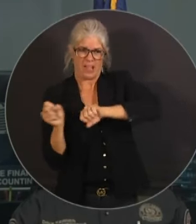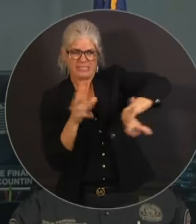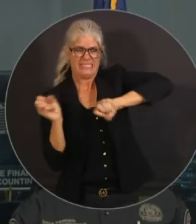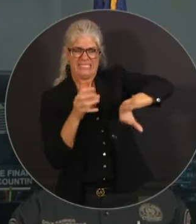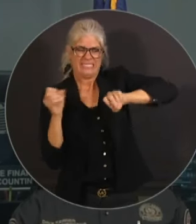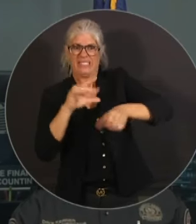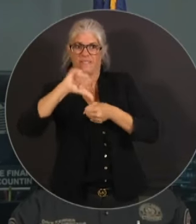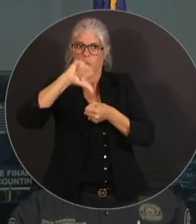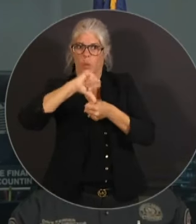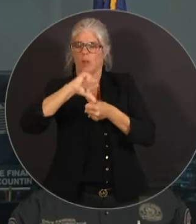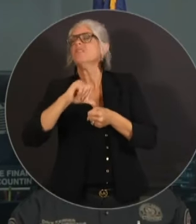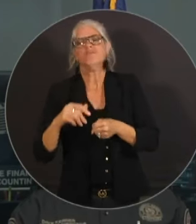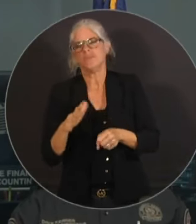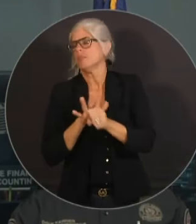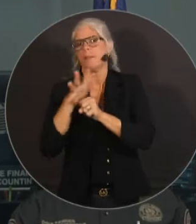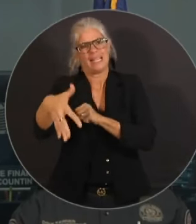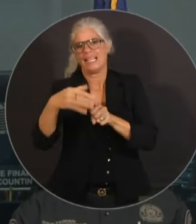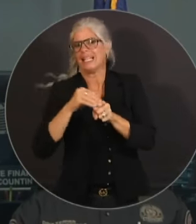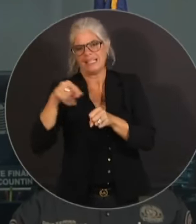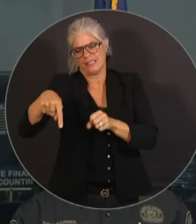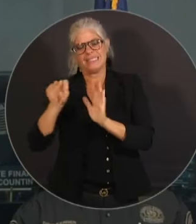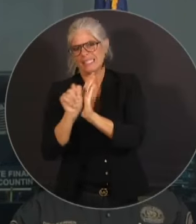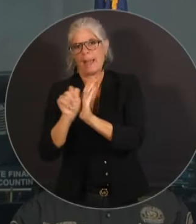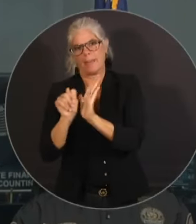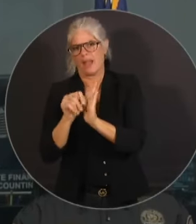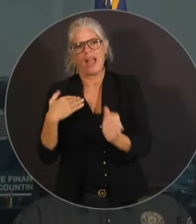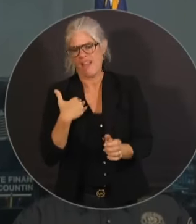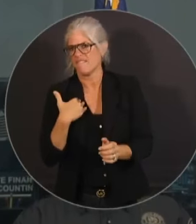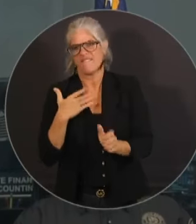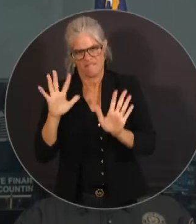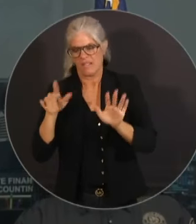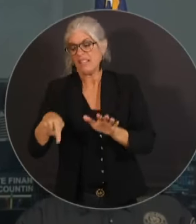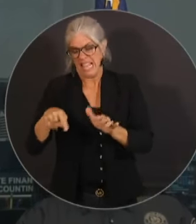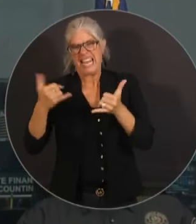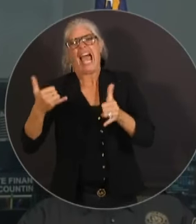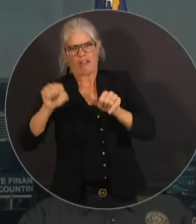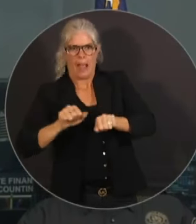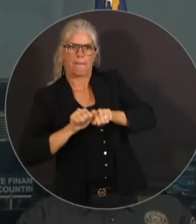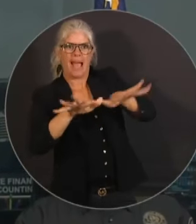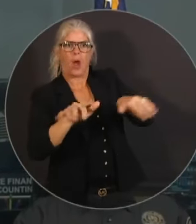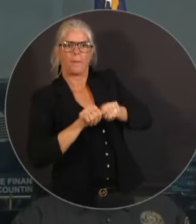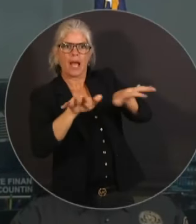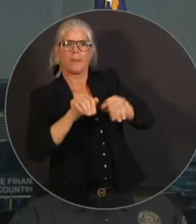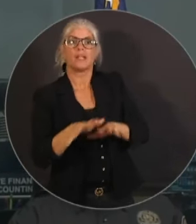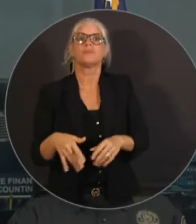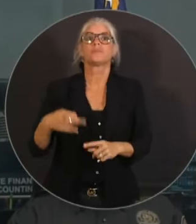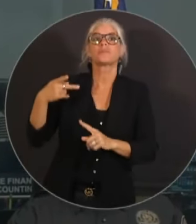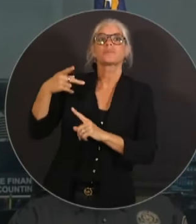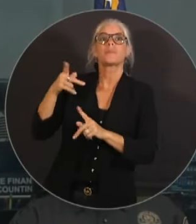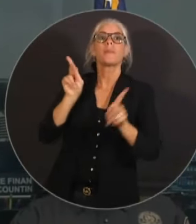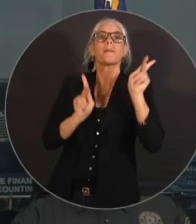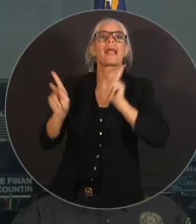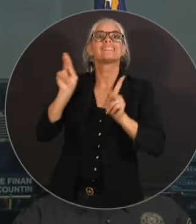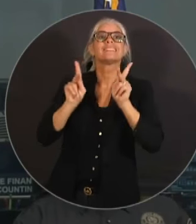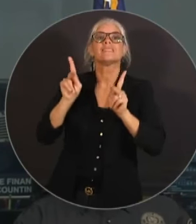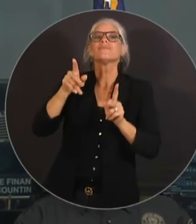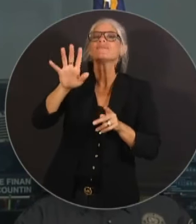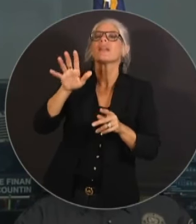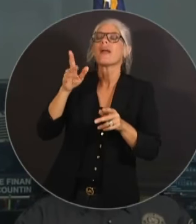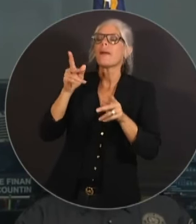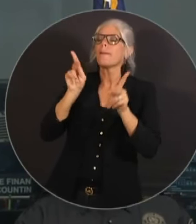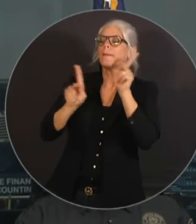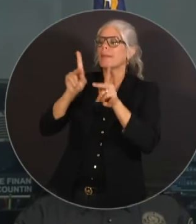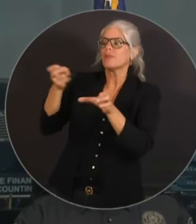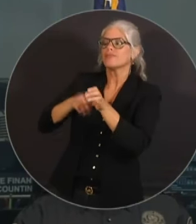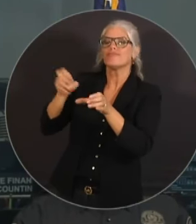fuel is continuing to be distributed. Passenger rail lines are suspending or modifying service today, and